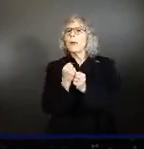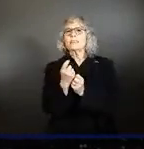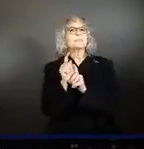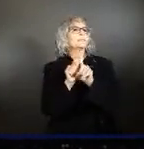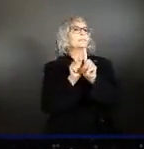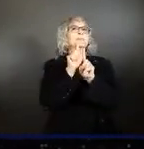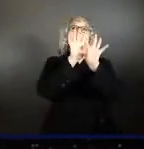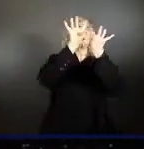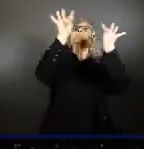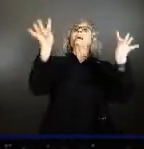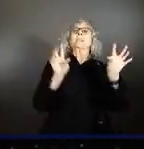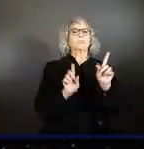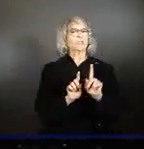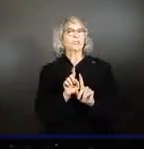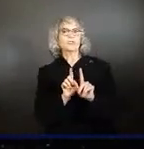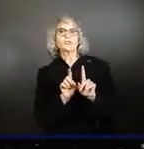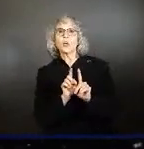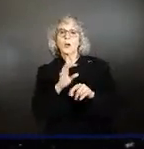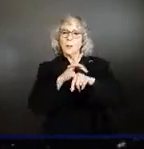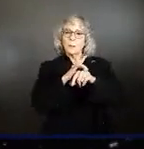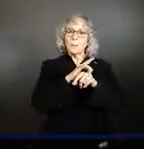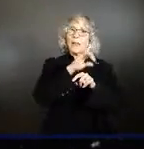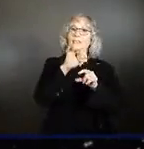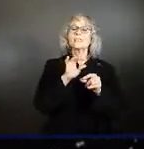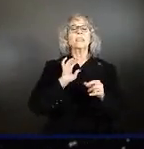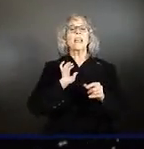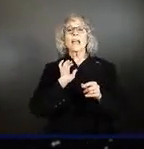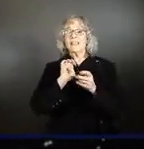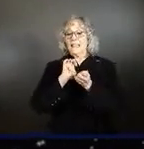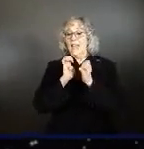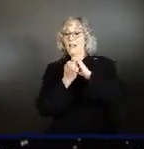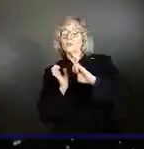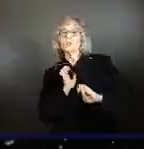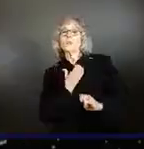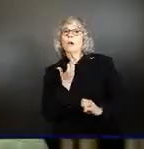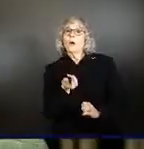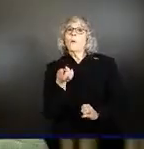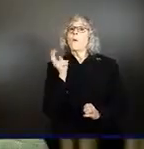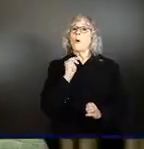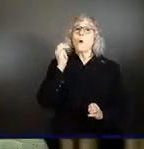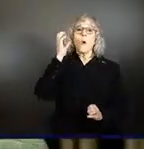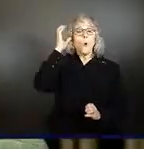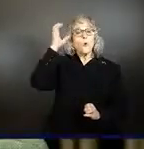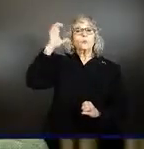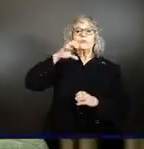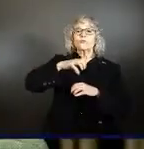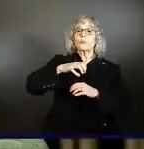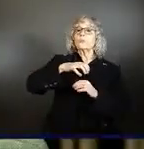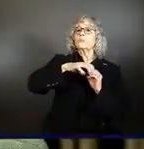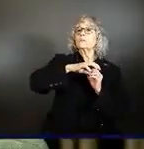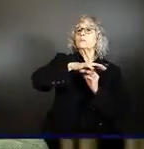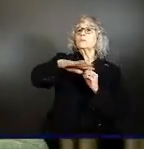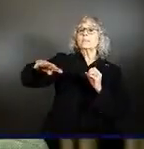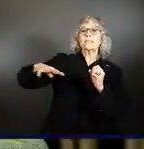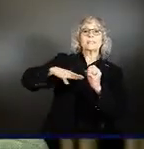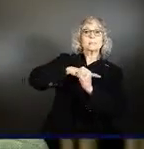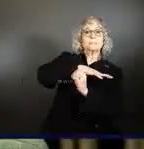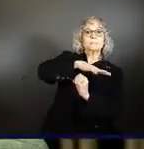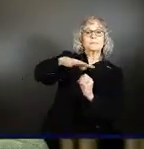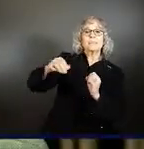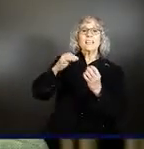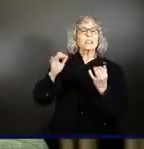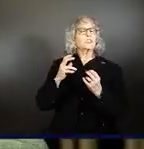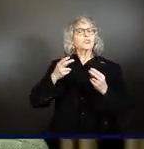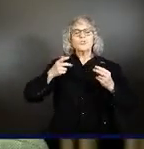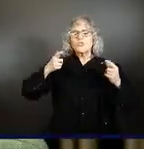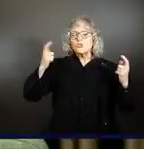stars, planets, and the evolution of our own solar system. This is a huge moment, marking a new way